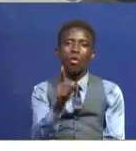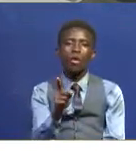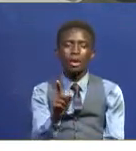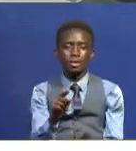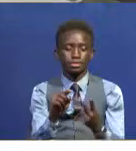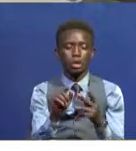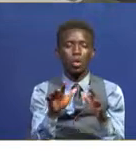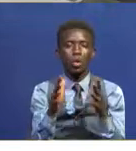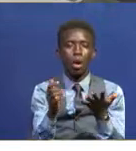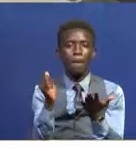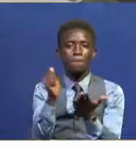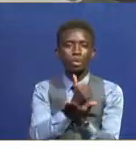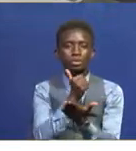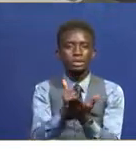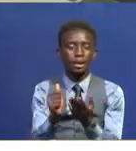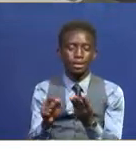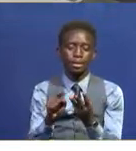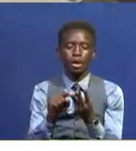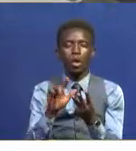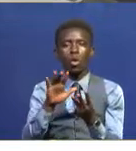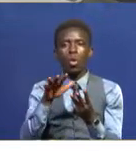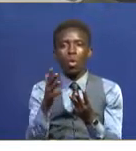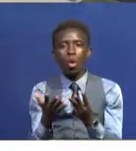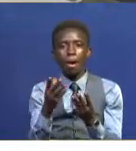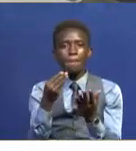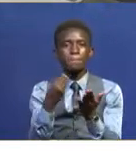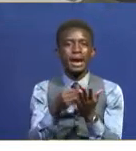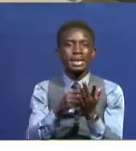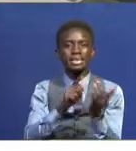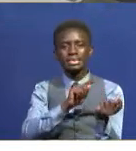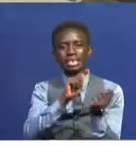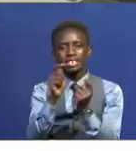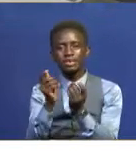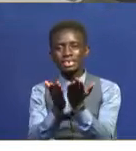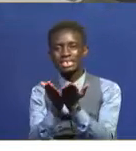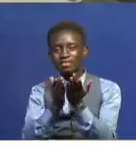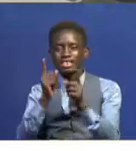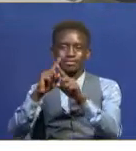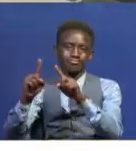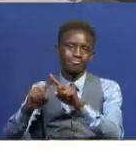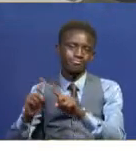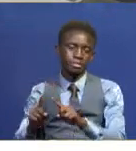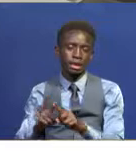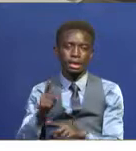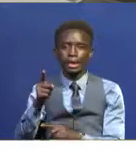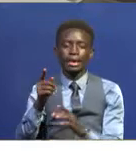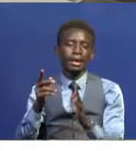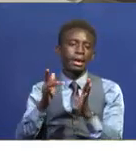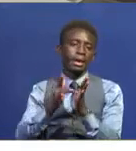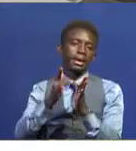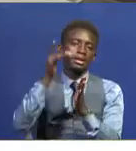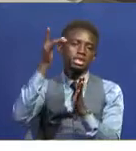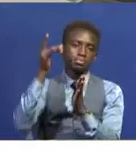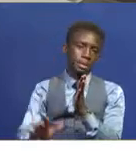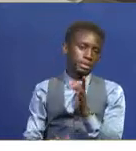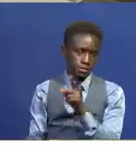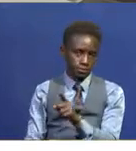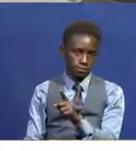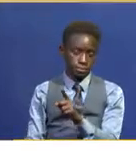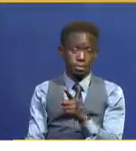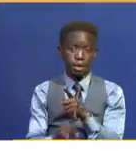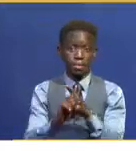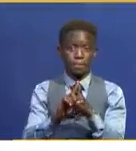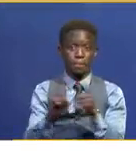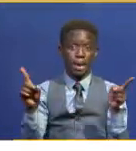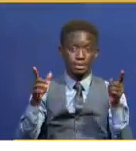or through other money transfer services, which are usually quite expensive. But in this day and